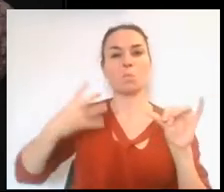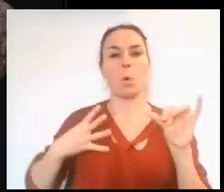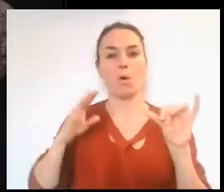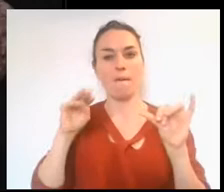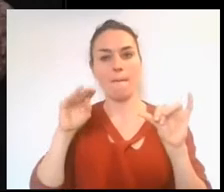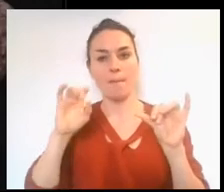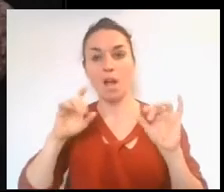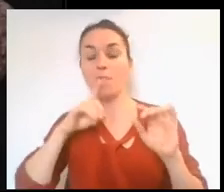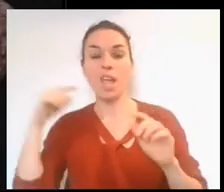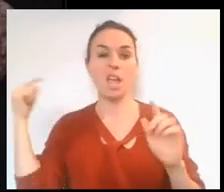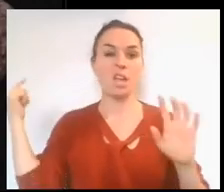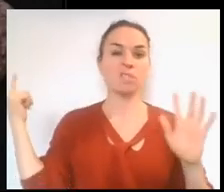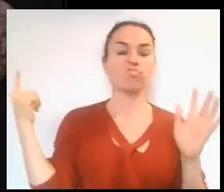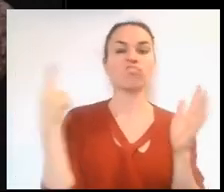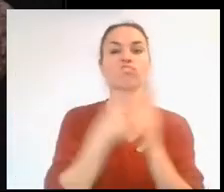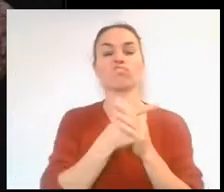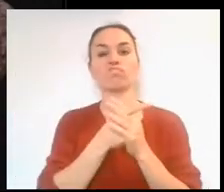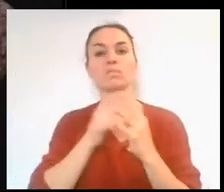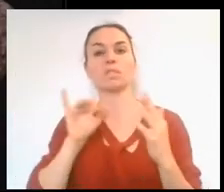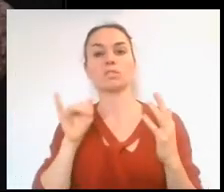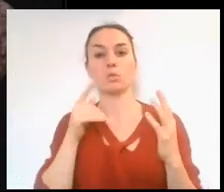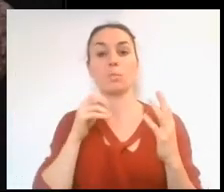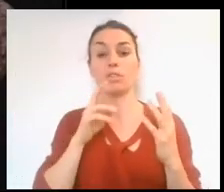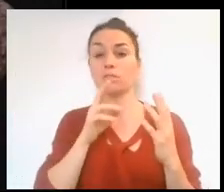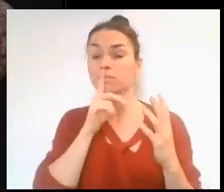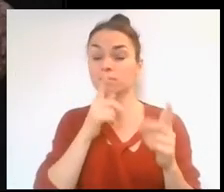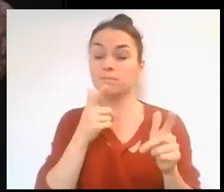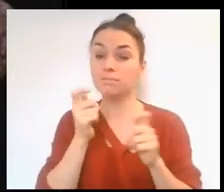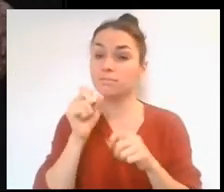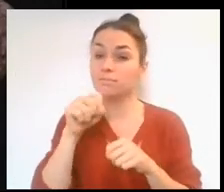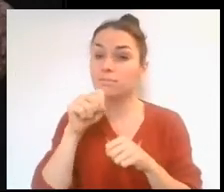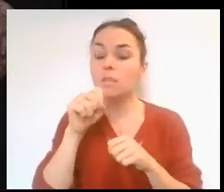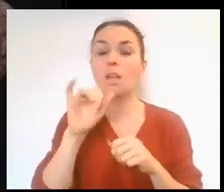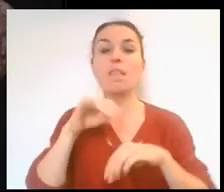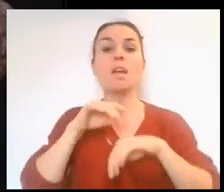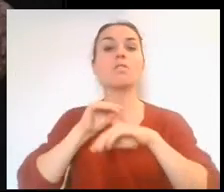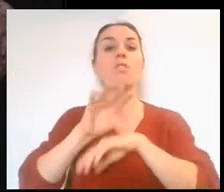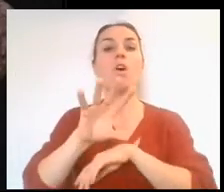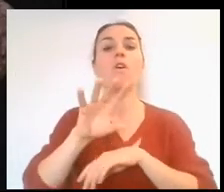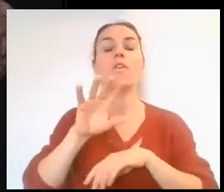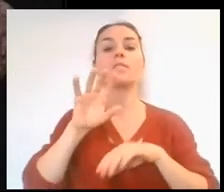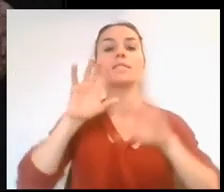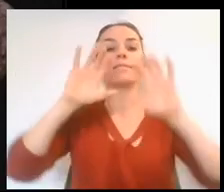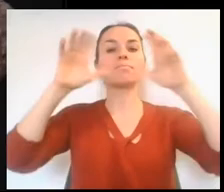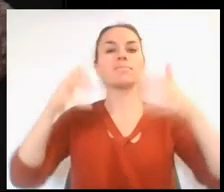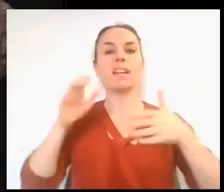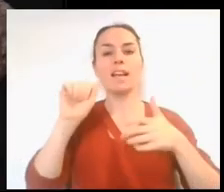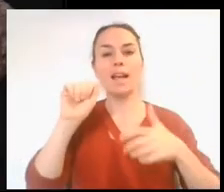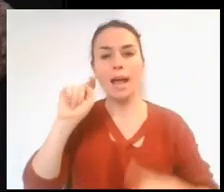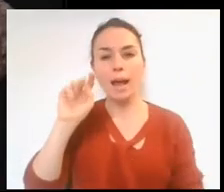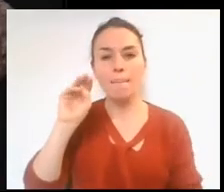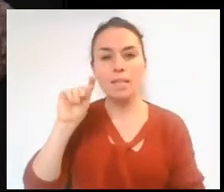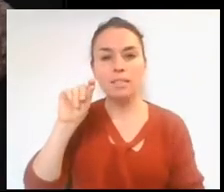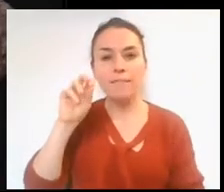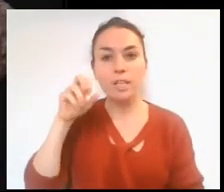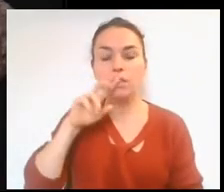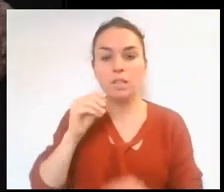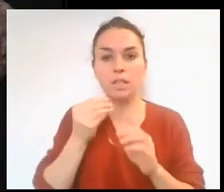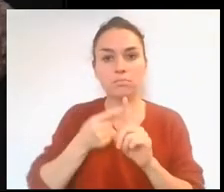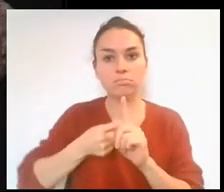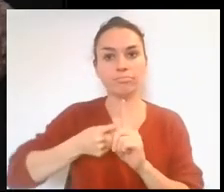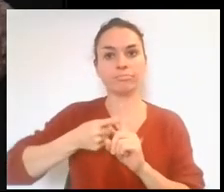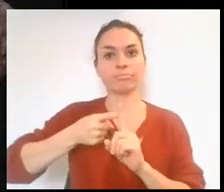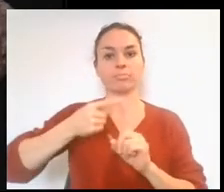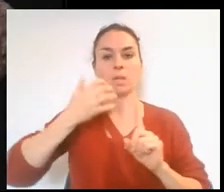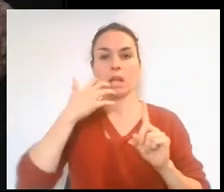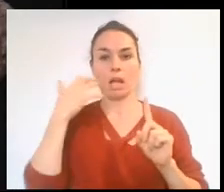at high speed and actually heated up the atmosphere and formed these dark spots that caused the temperatures